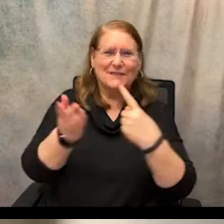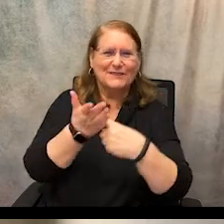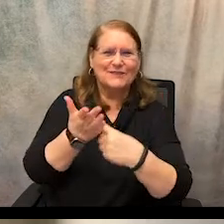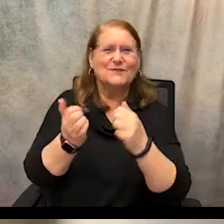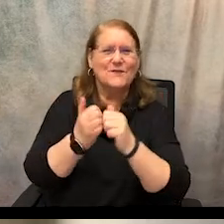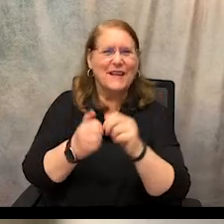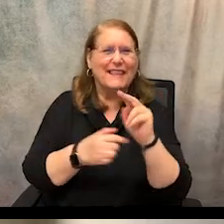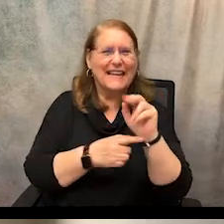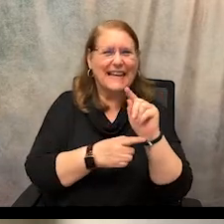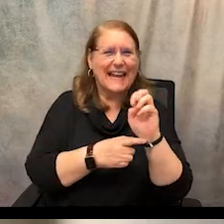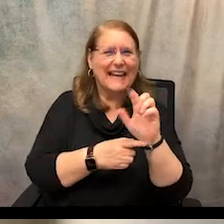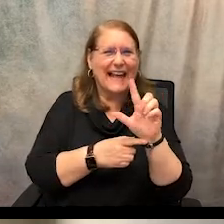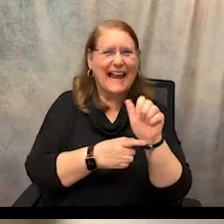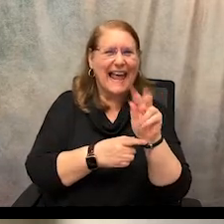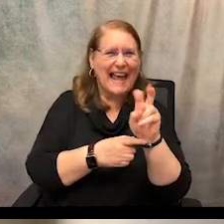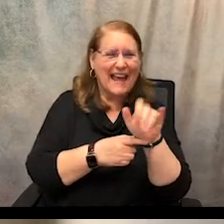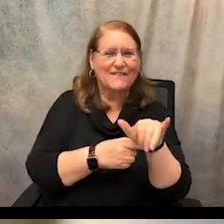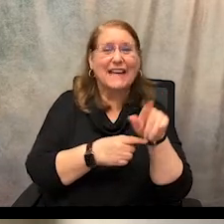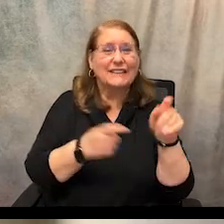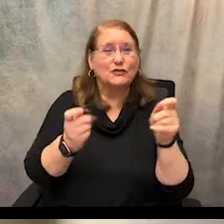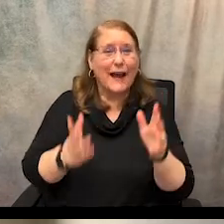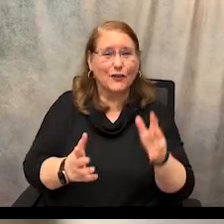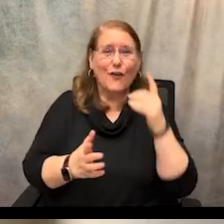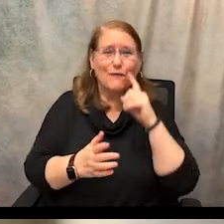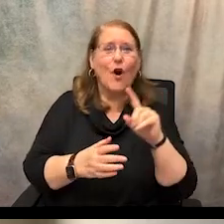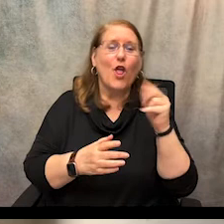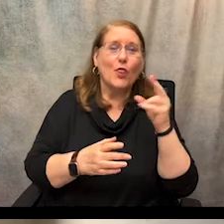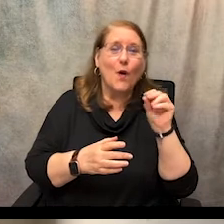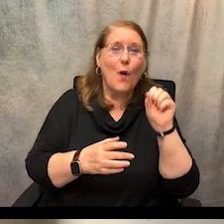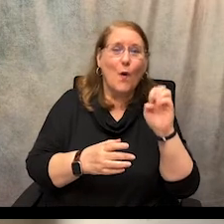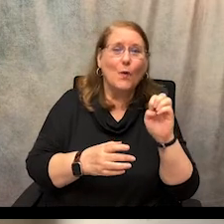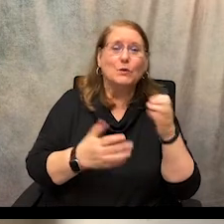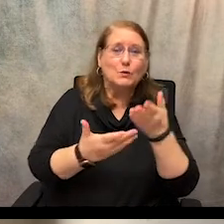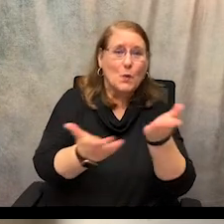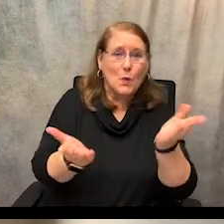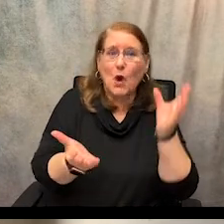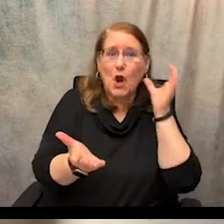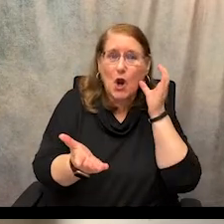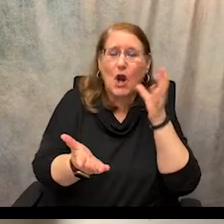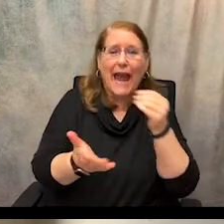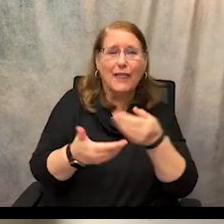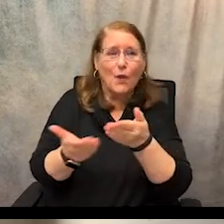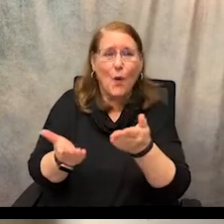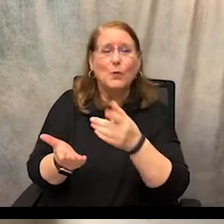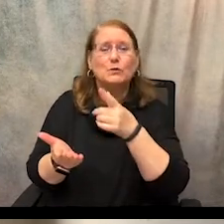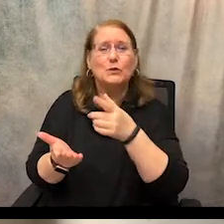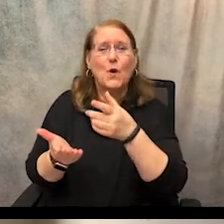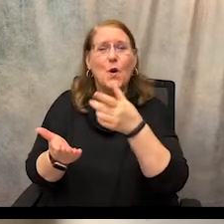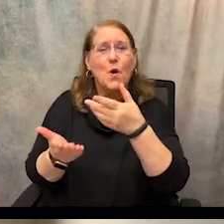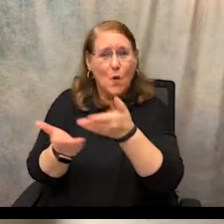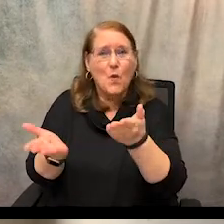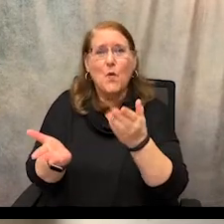Nate Levy, who is the director of Those Who Heard and Those Who Saw. Welcome to our digital Q&A.